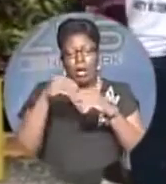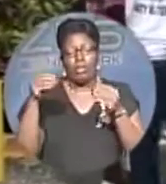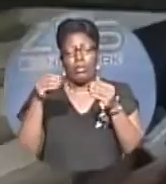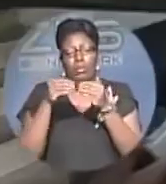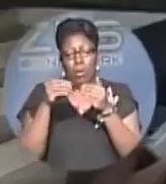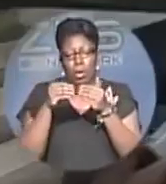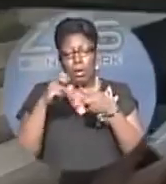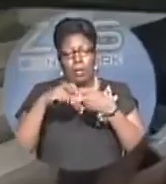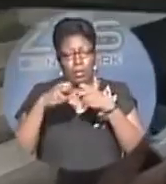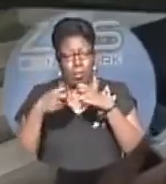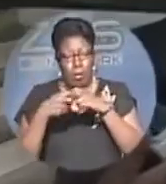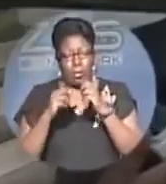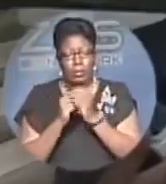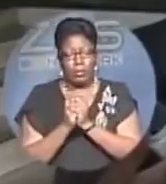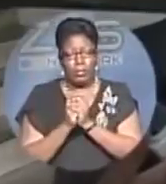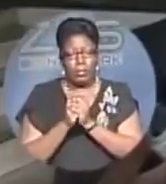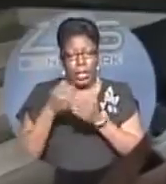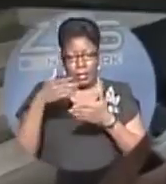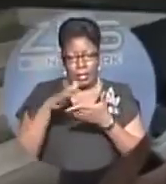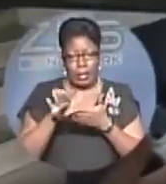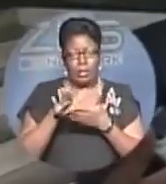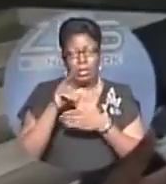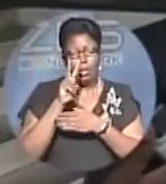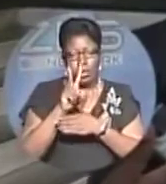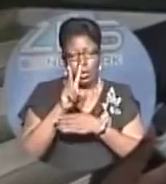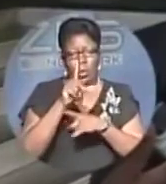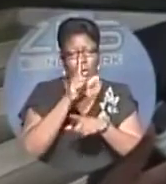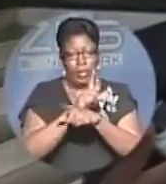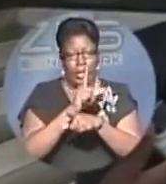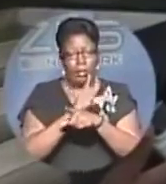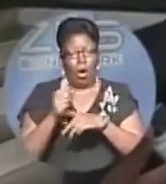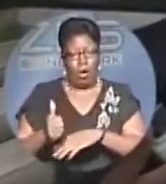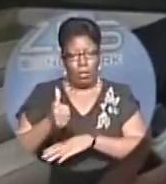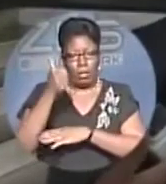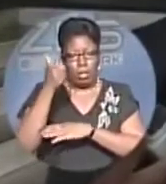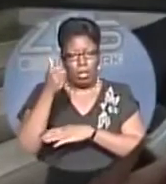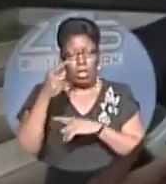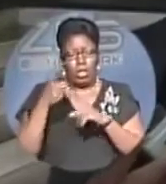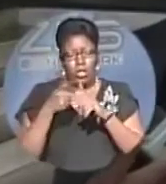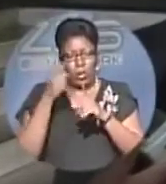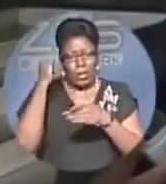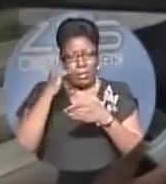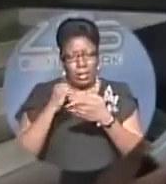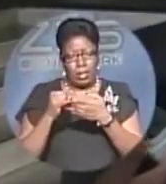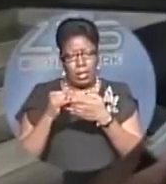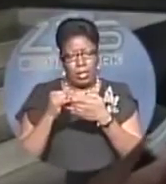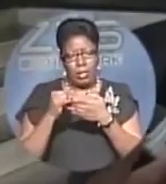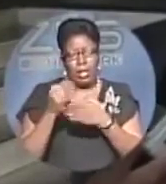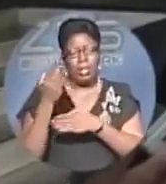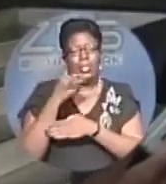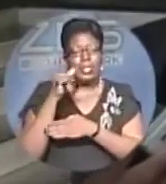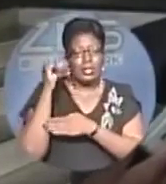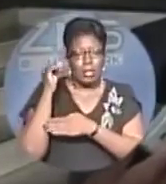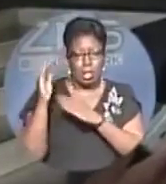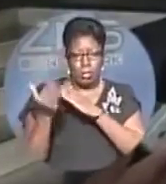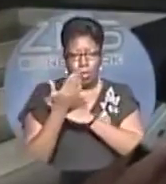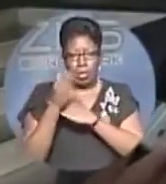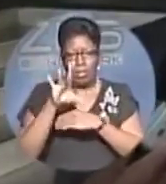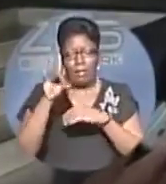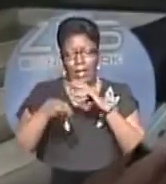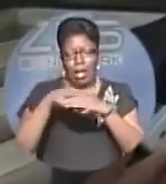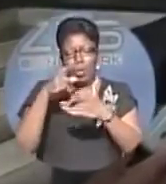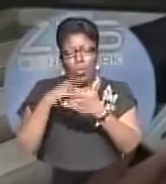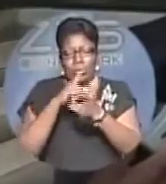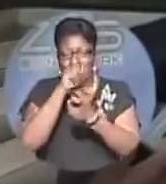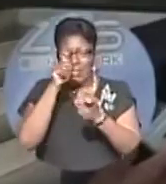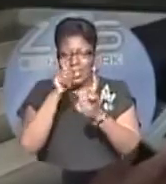We dispatched two labor officers to Sandals to conduct an investigation yesterday morning to find out exactly what